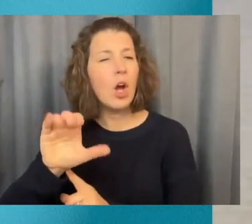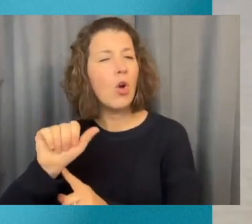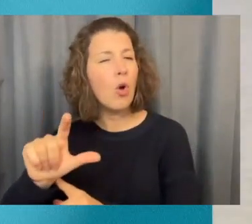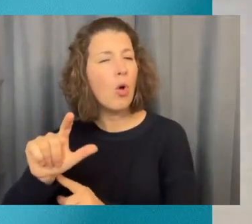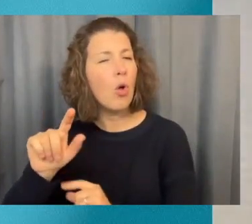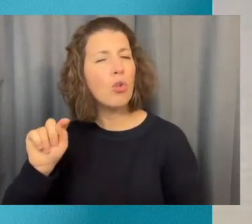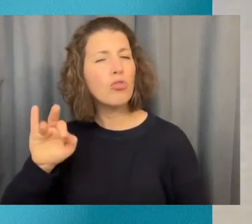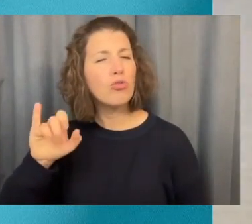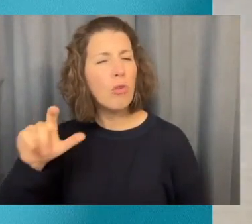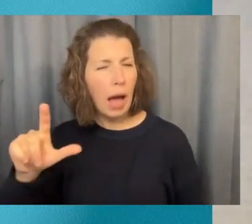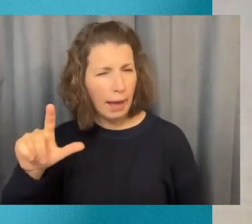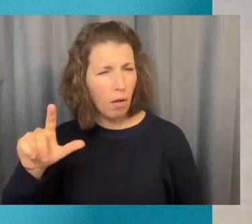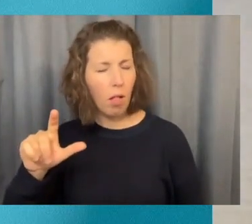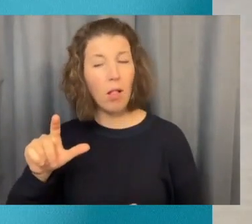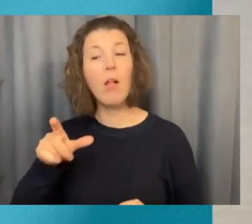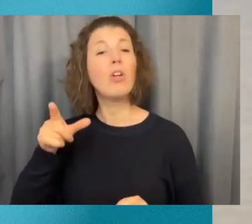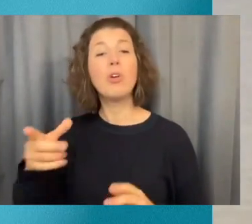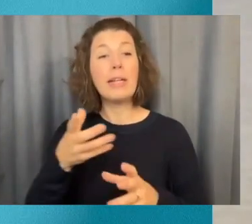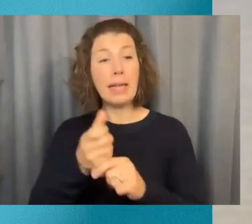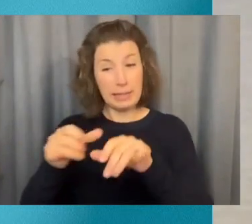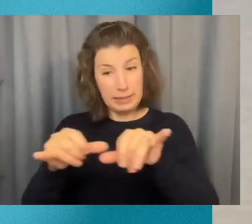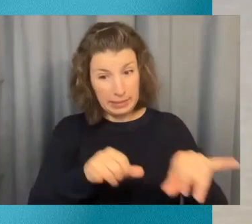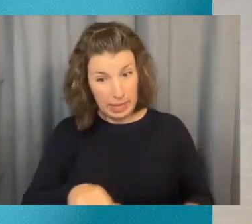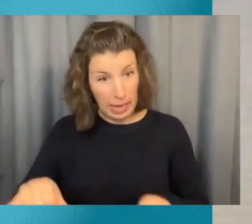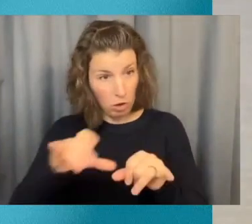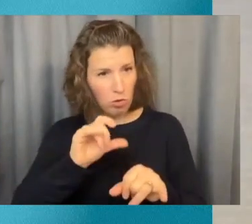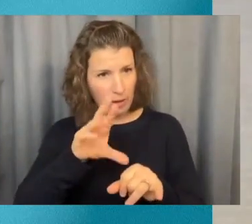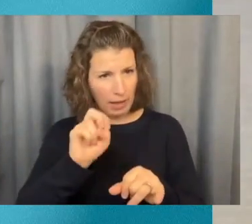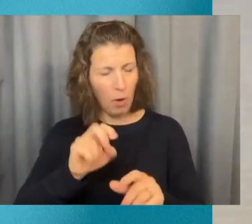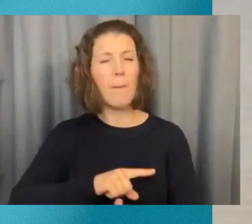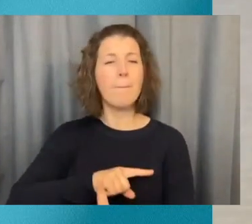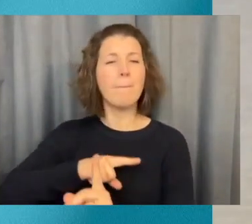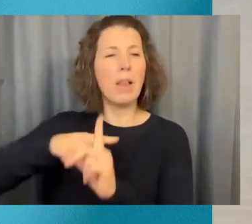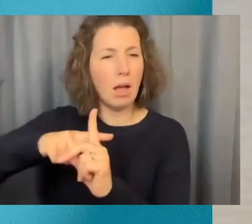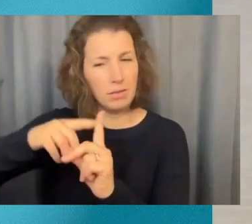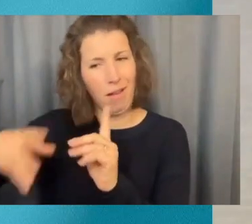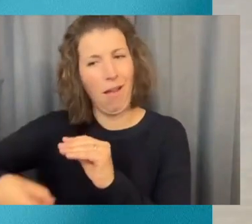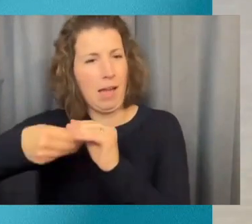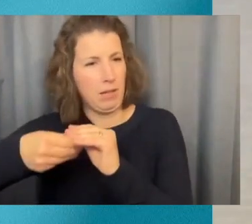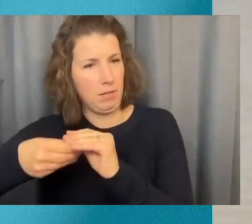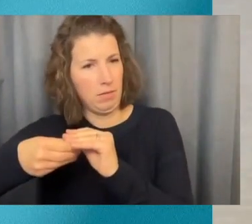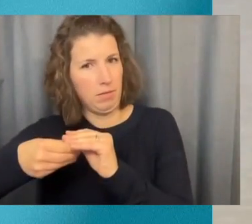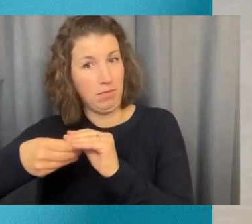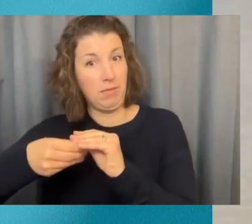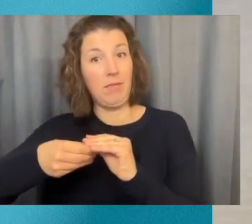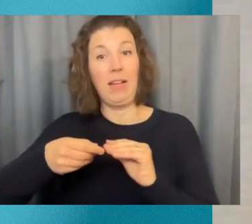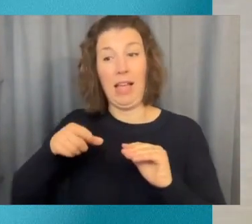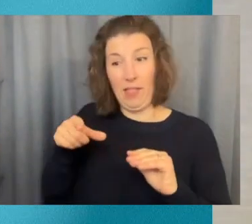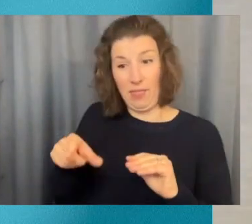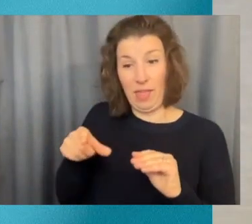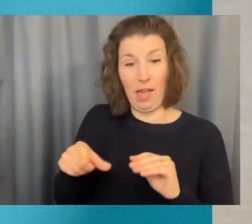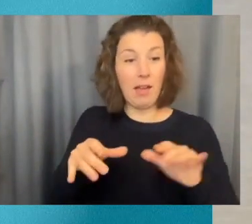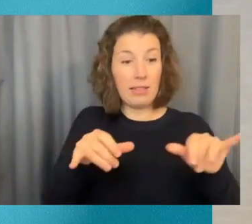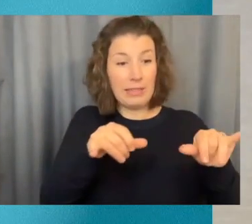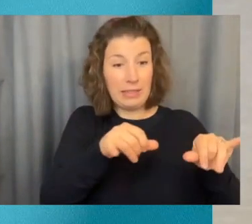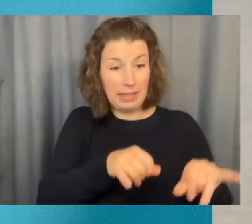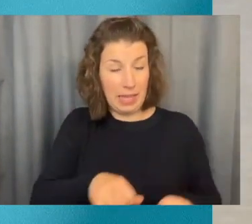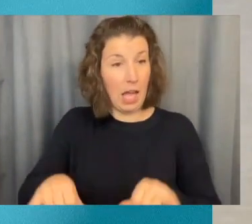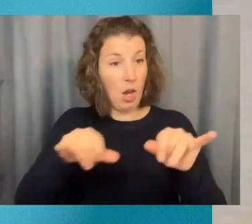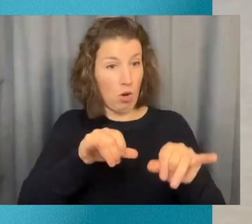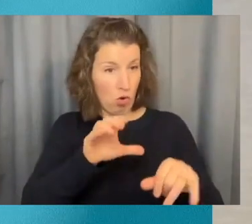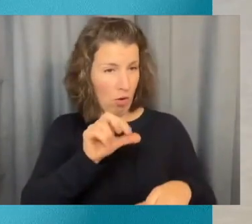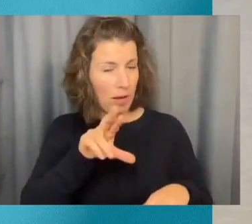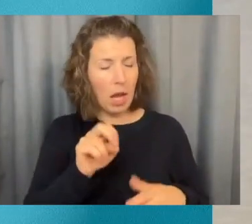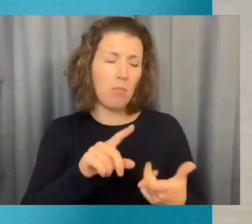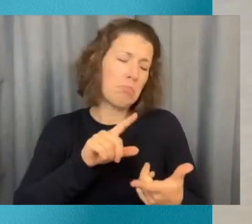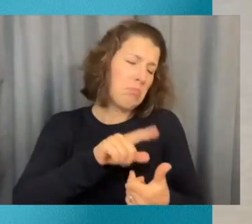care plus? And by the way, that when you reach the end of the standard of care, whether it be chemo or